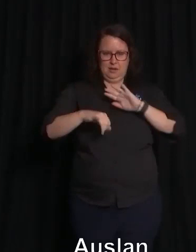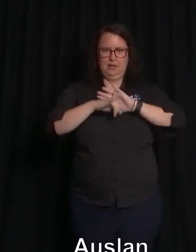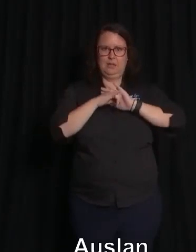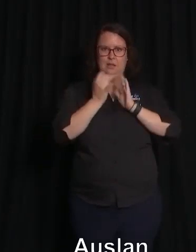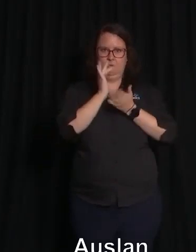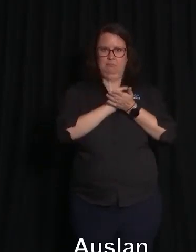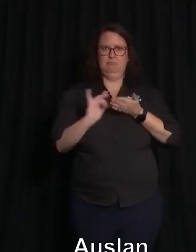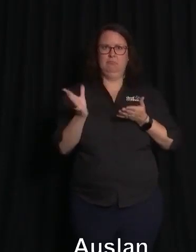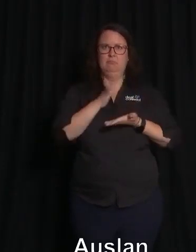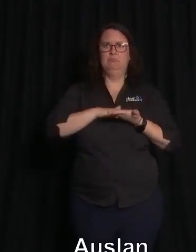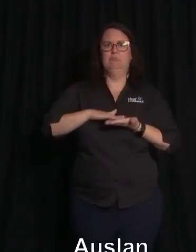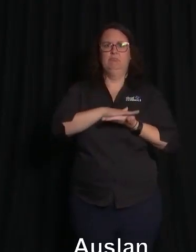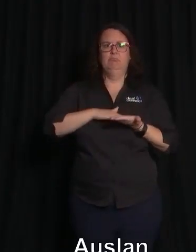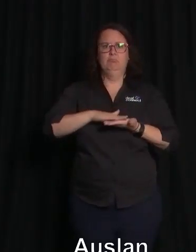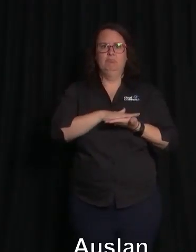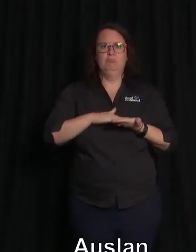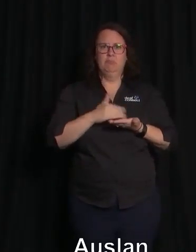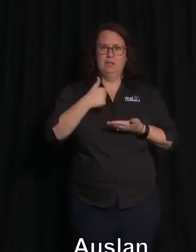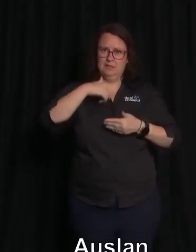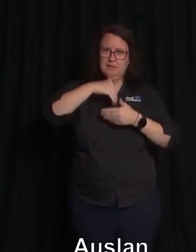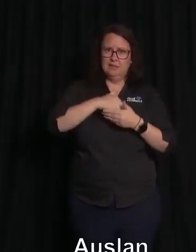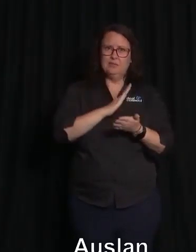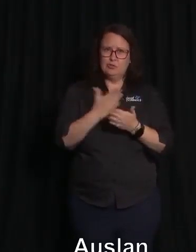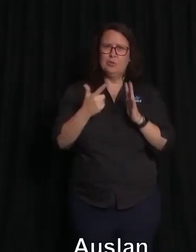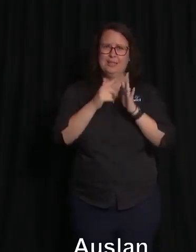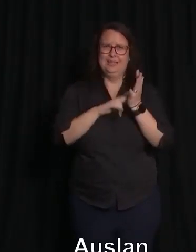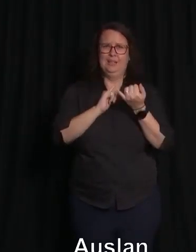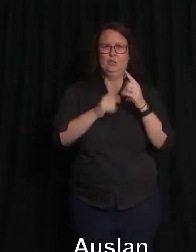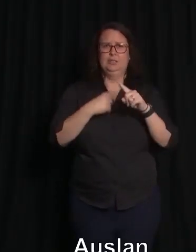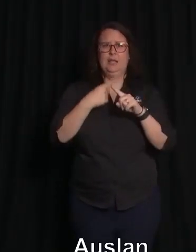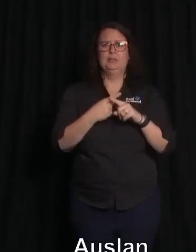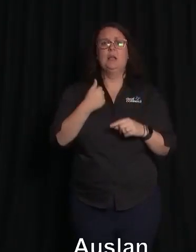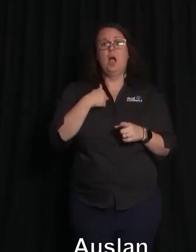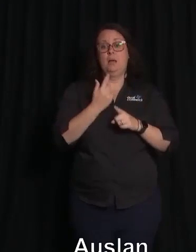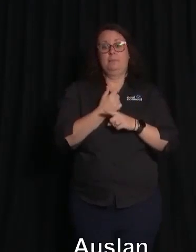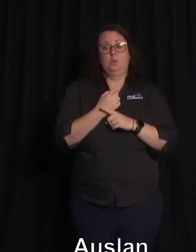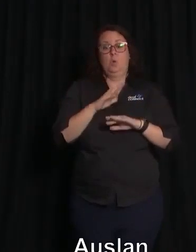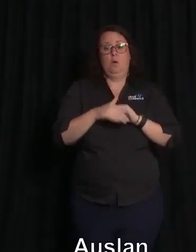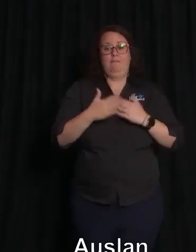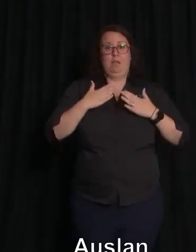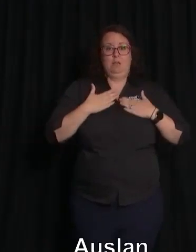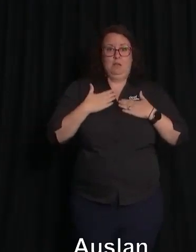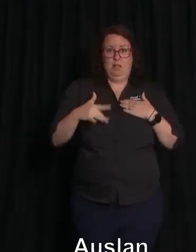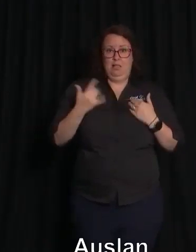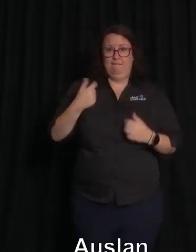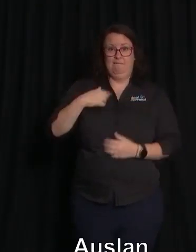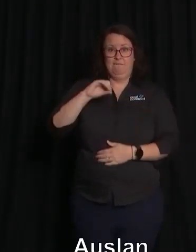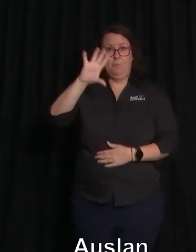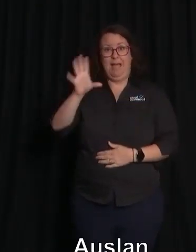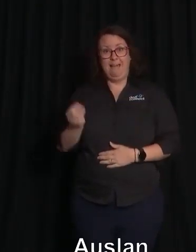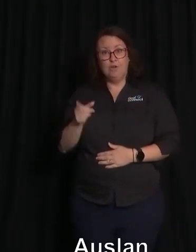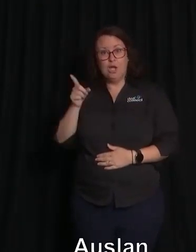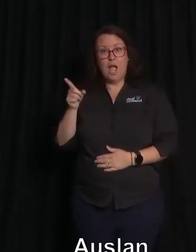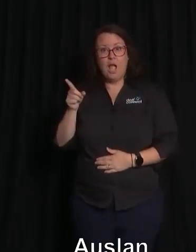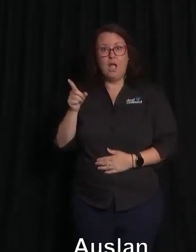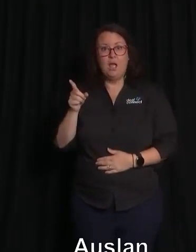of being an intersex person. Speaking from my context as someone that comes from Africa, we have